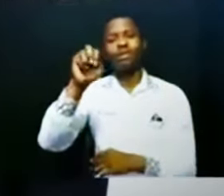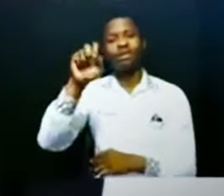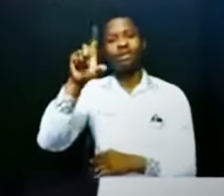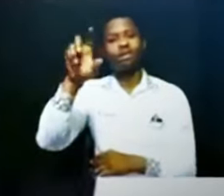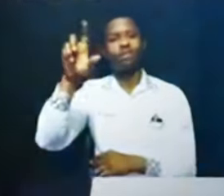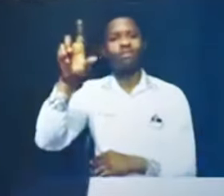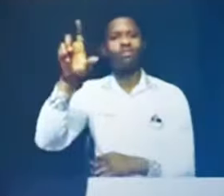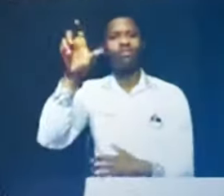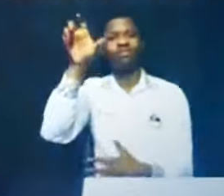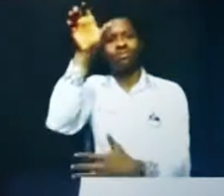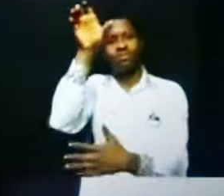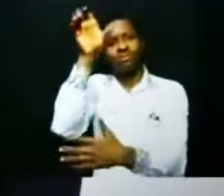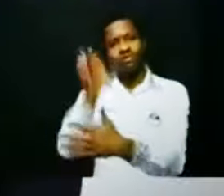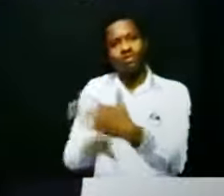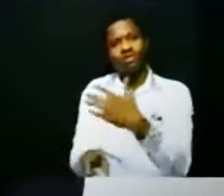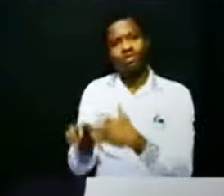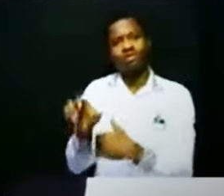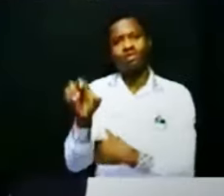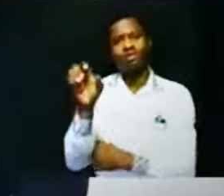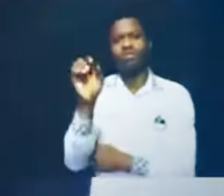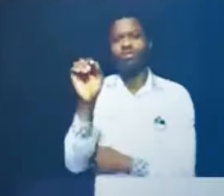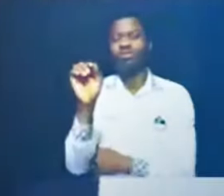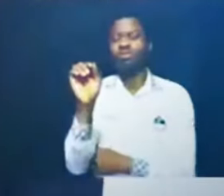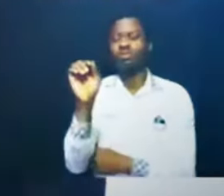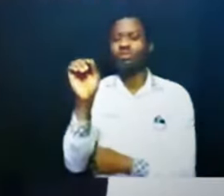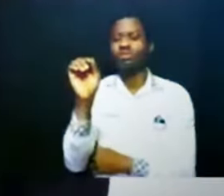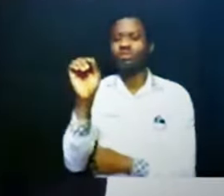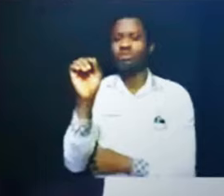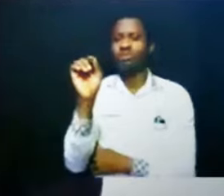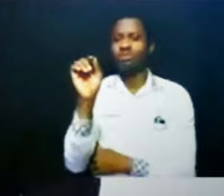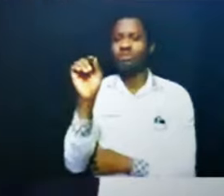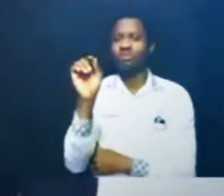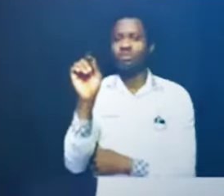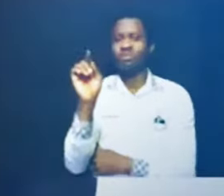1 Samuel 1:6 up to 10.